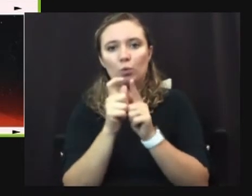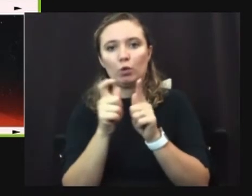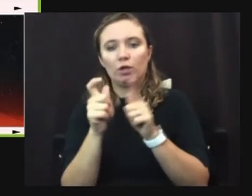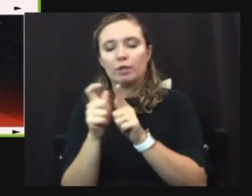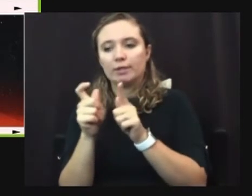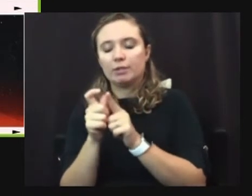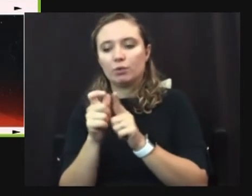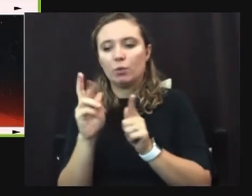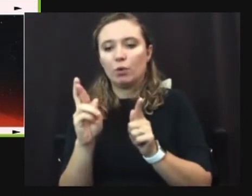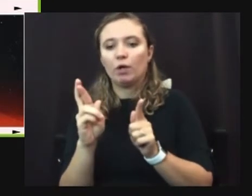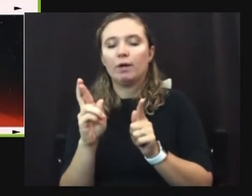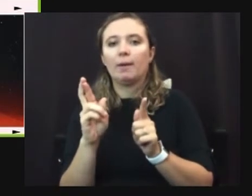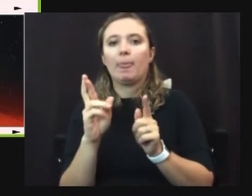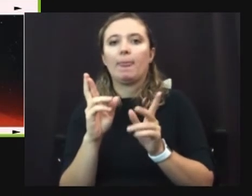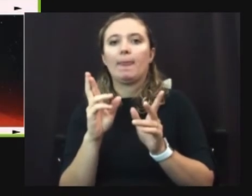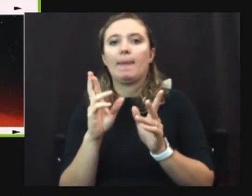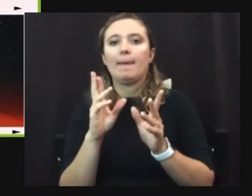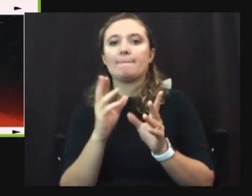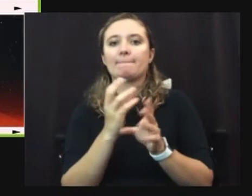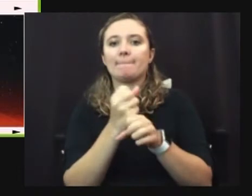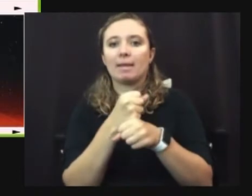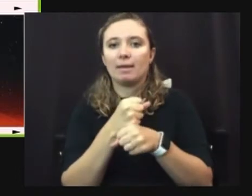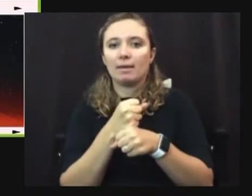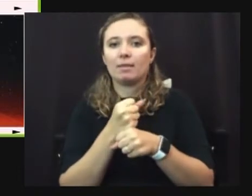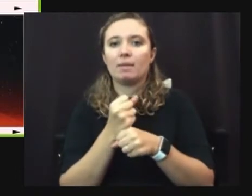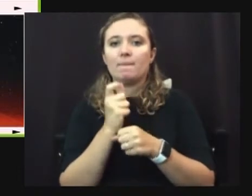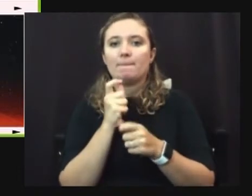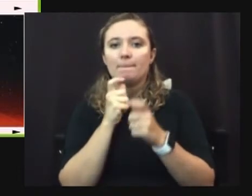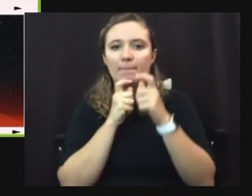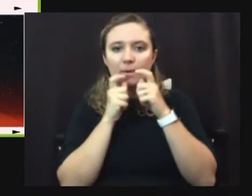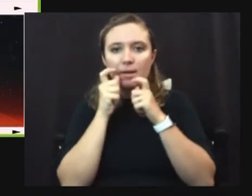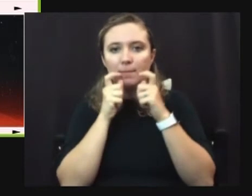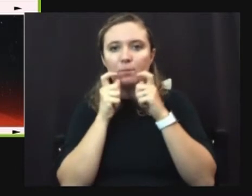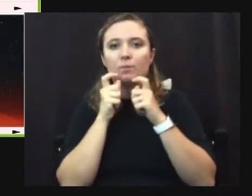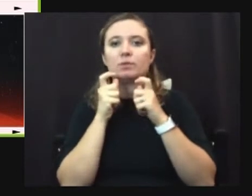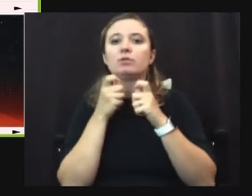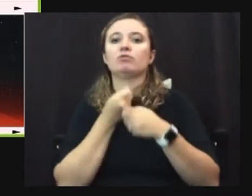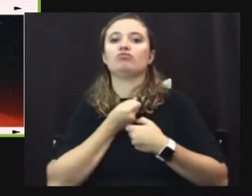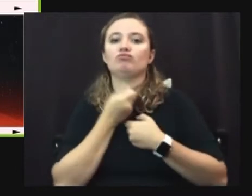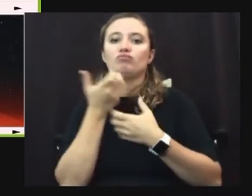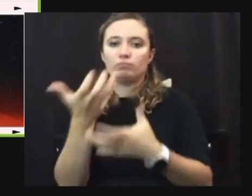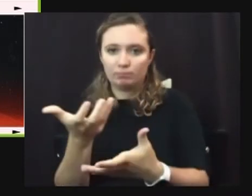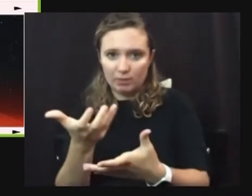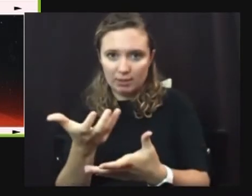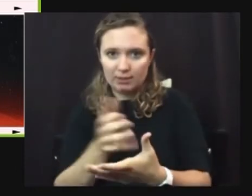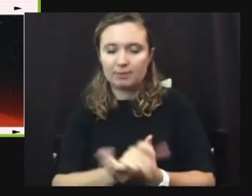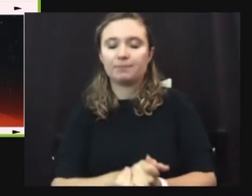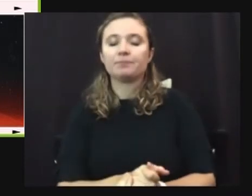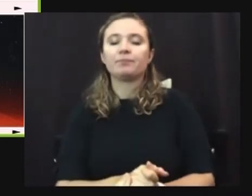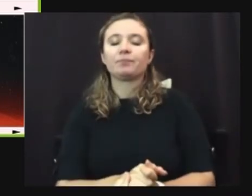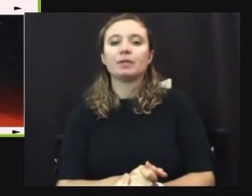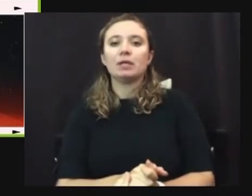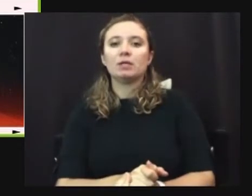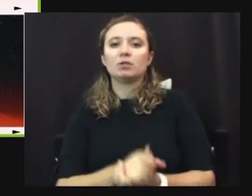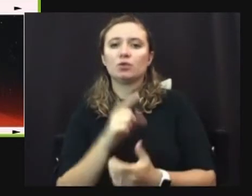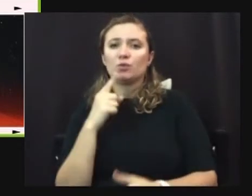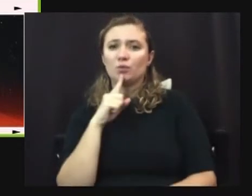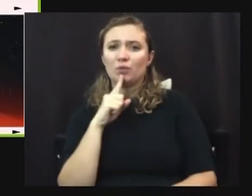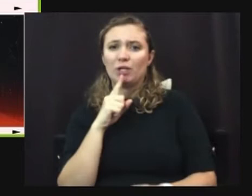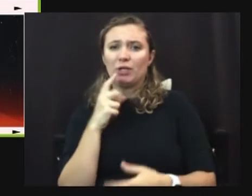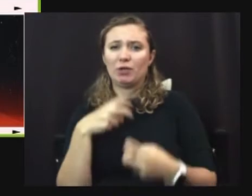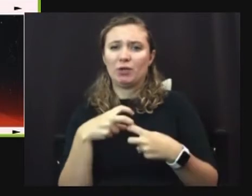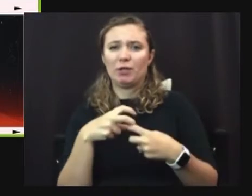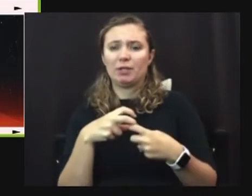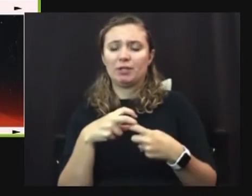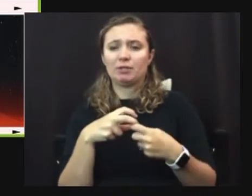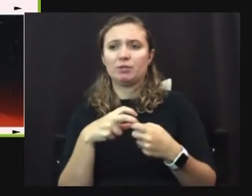coordinating the movement to get them to come out. So it's really hard for us to modulate